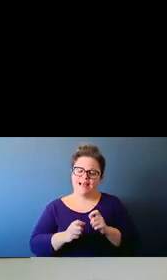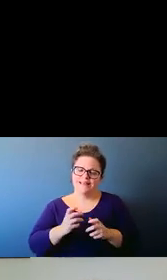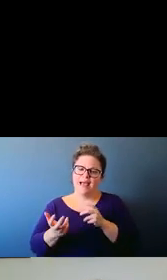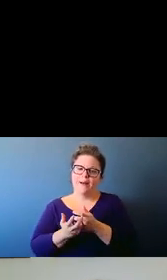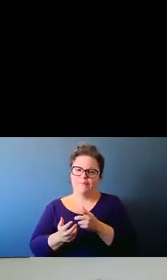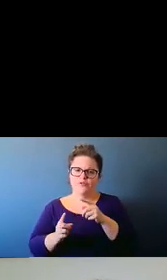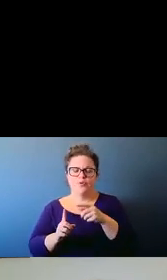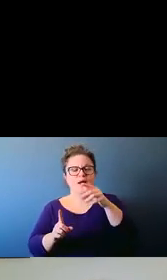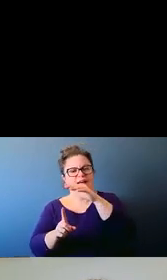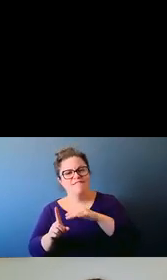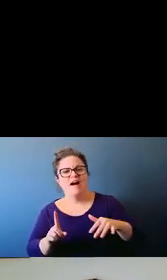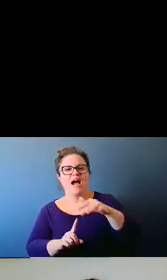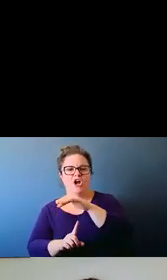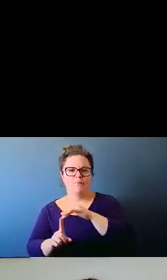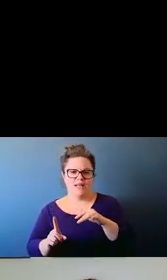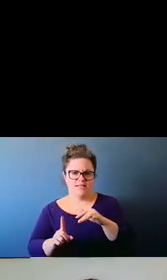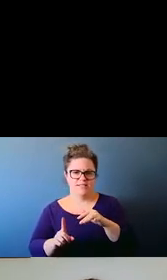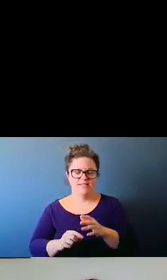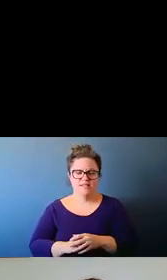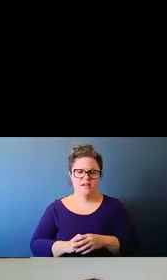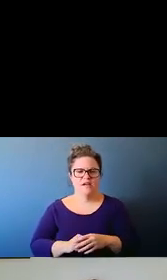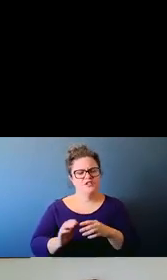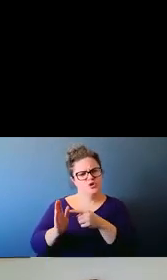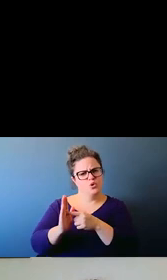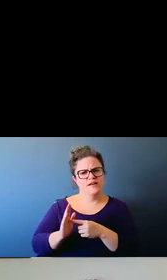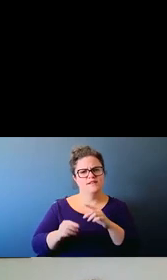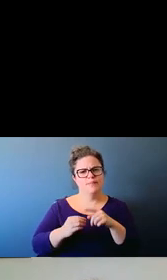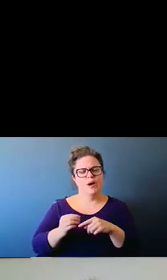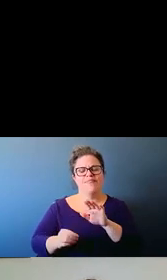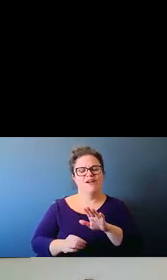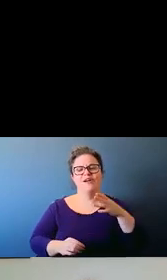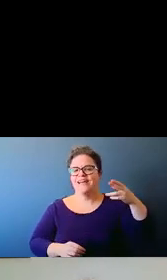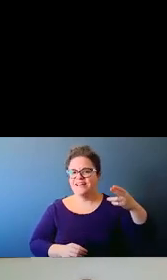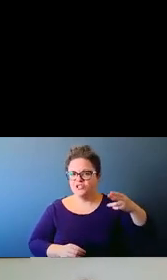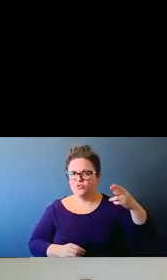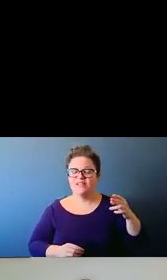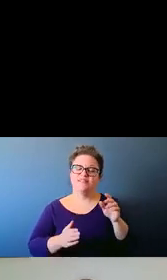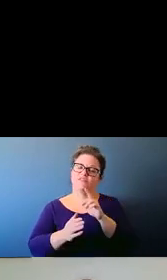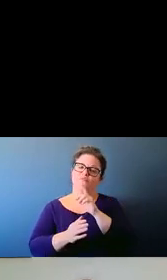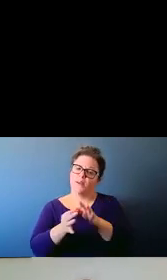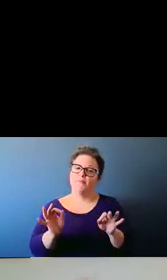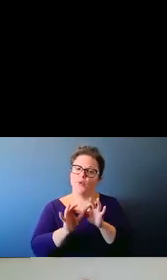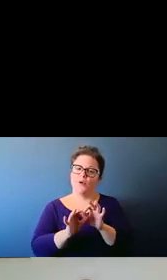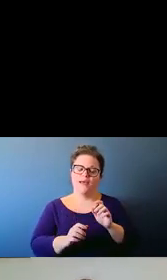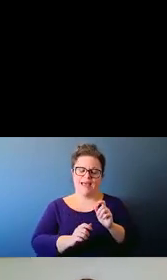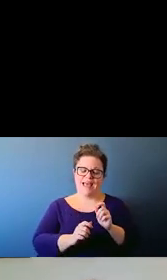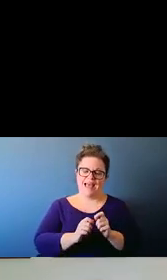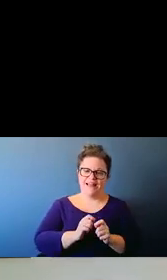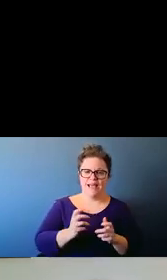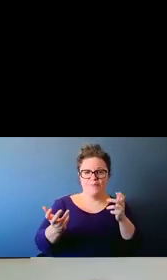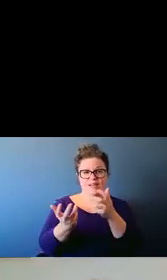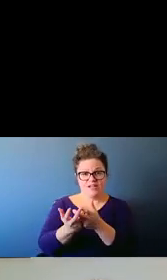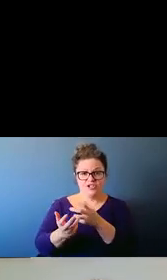the particular cultural or population histories. And that's really important because adaptation and